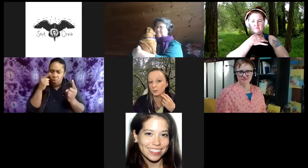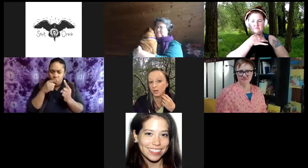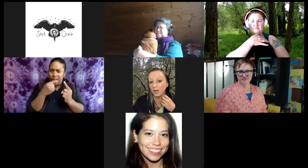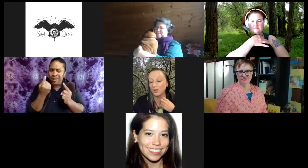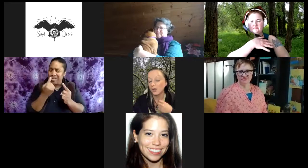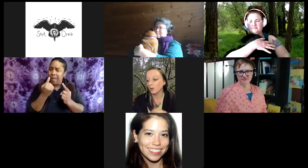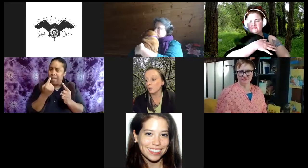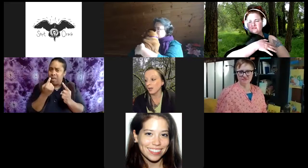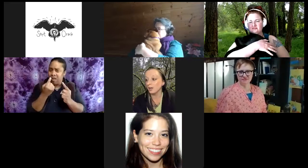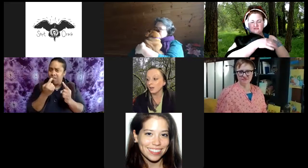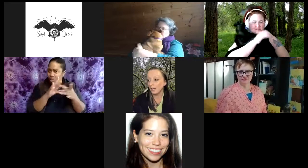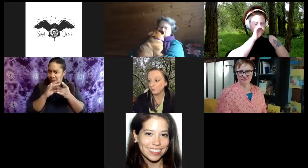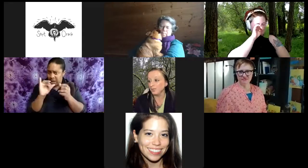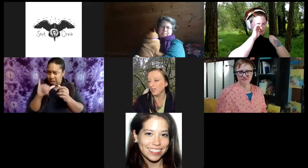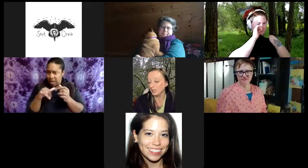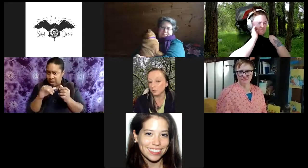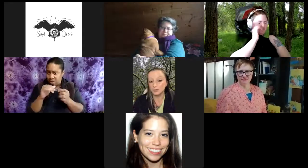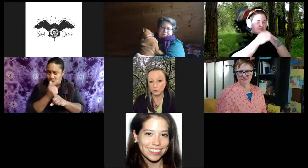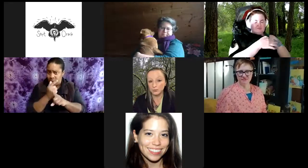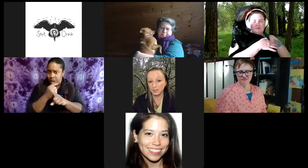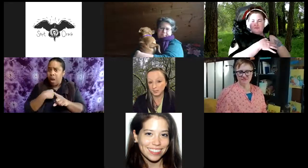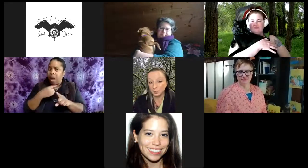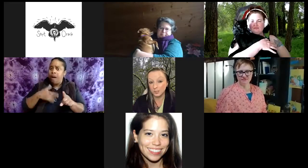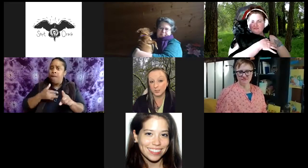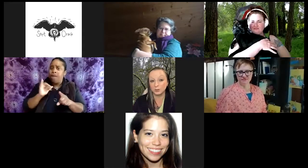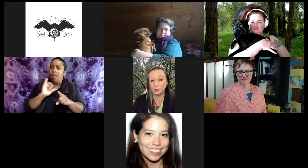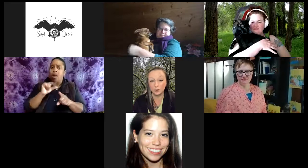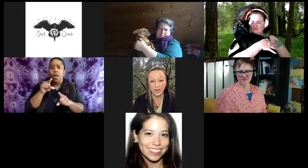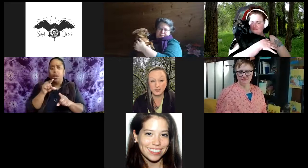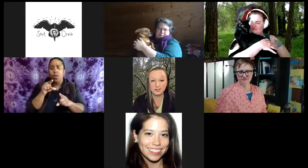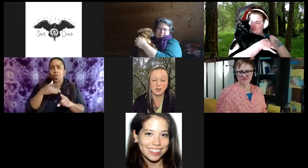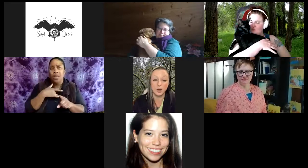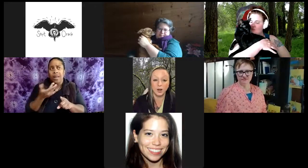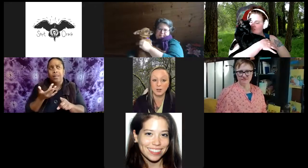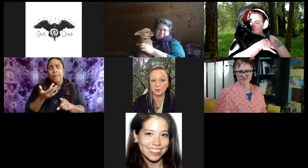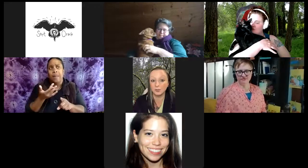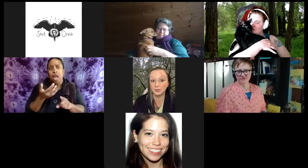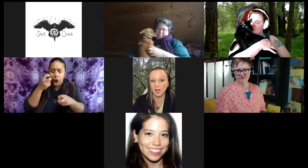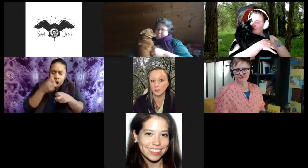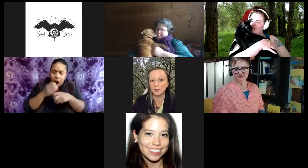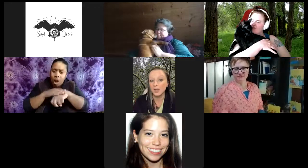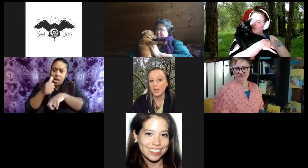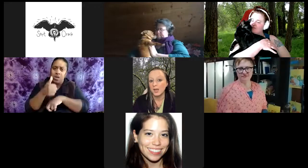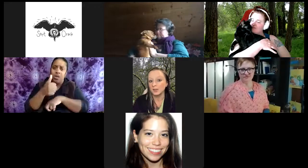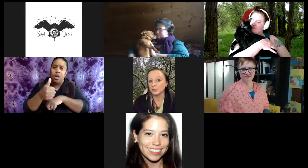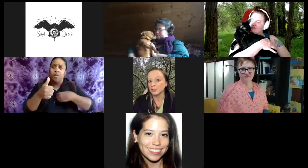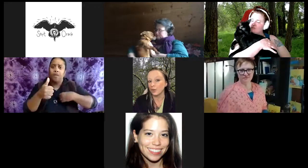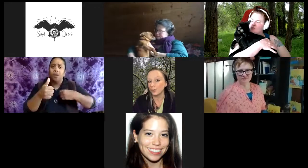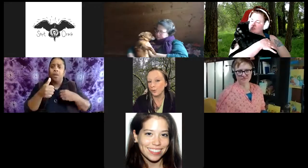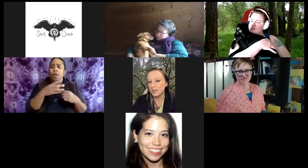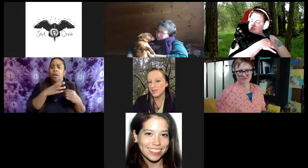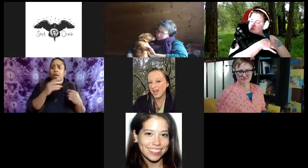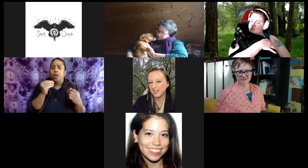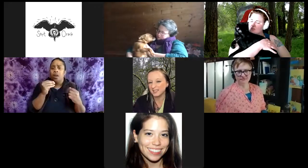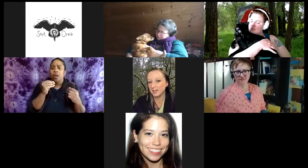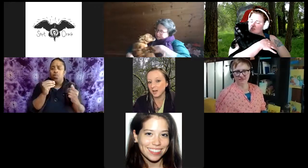as well, where I feel like you do tend to be quite hard on yourself. And so